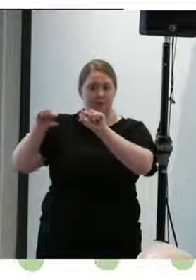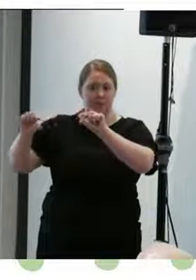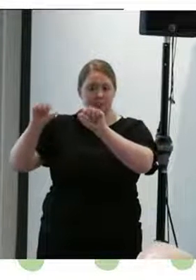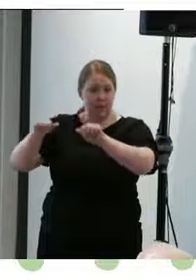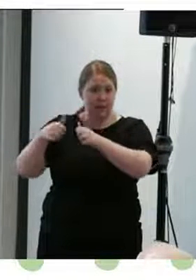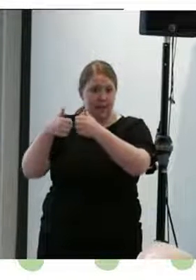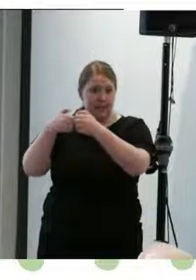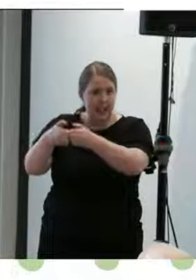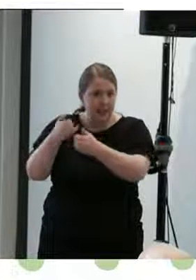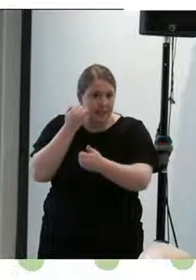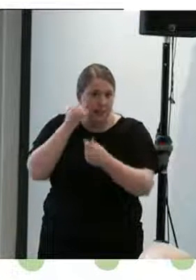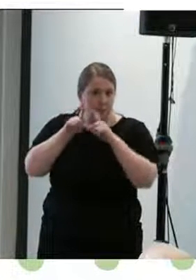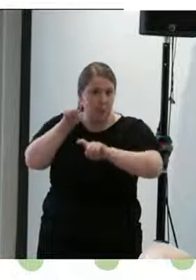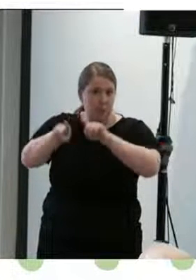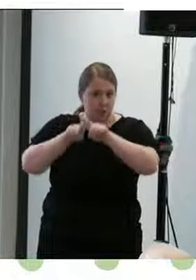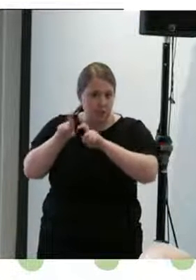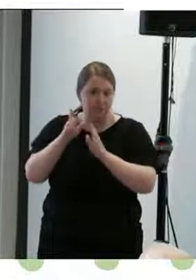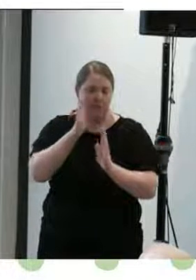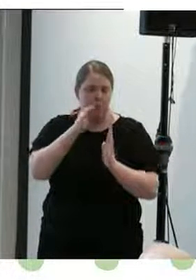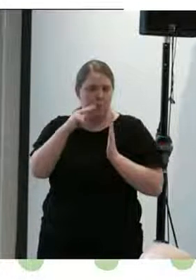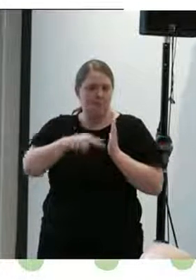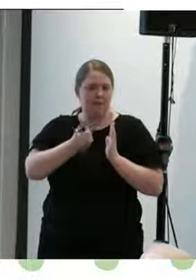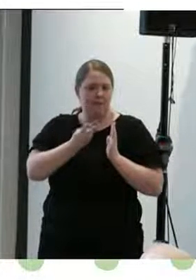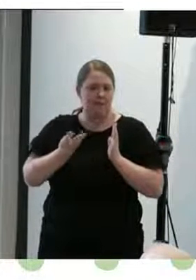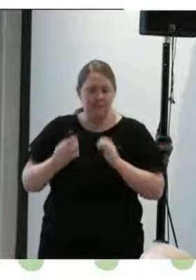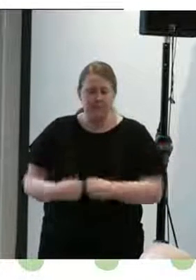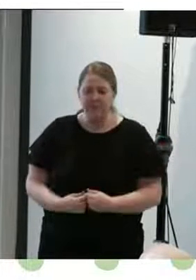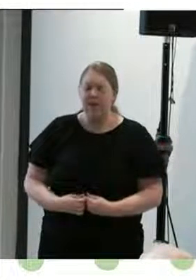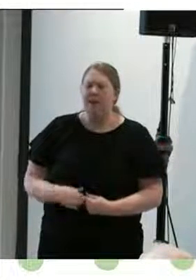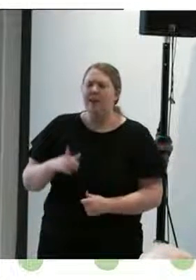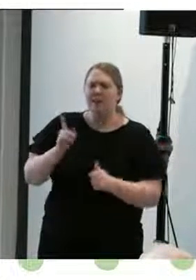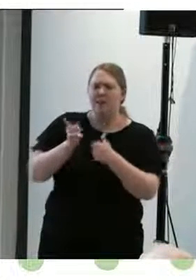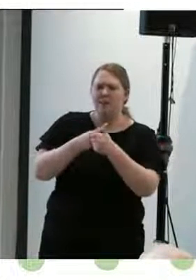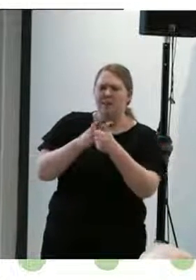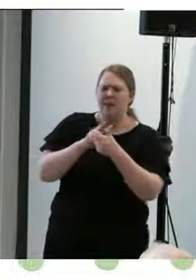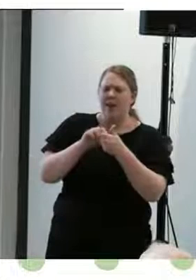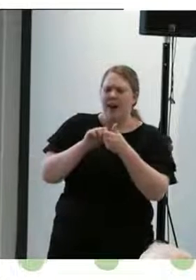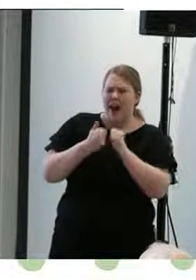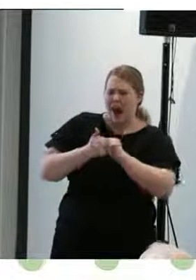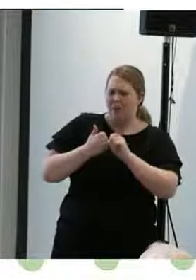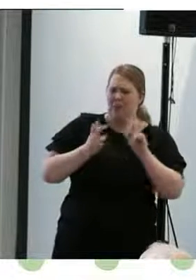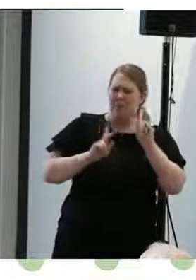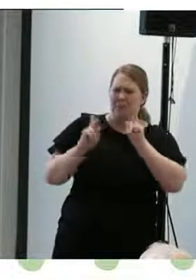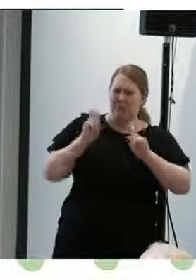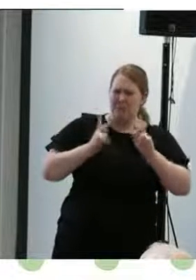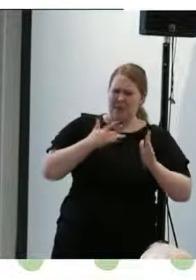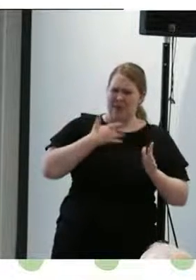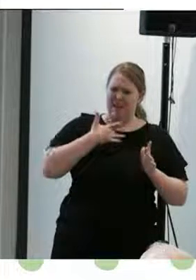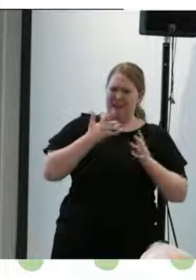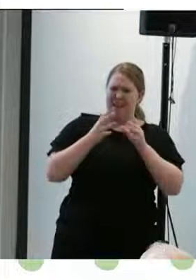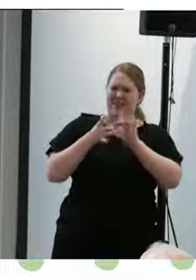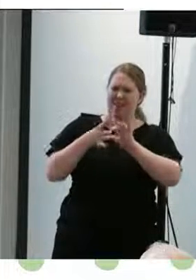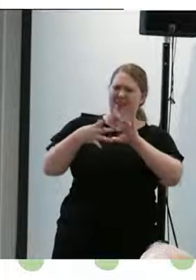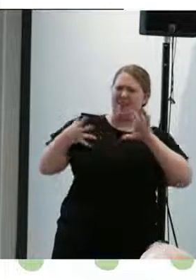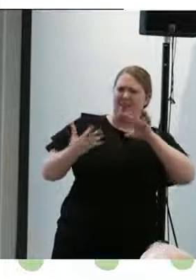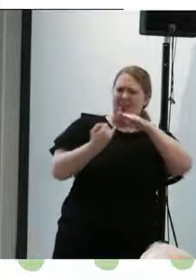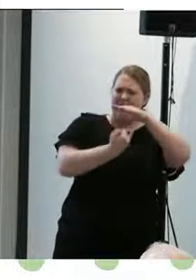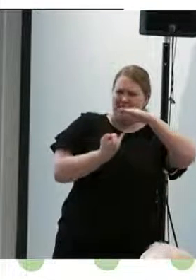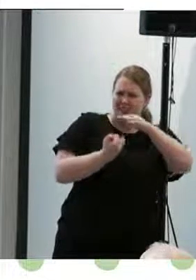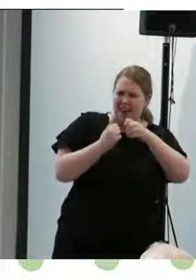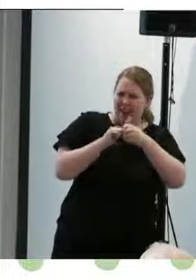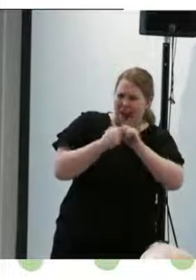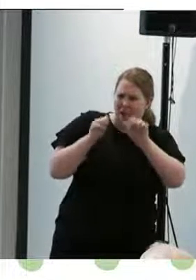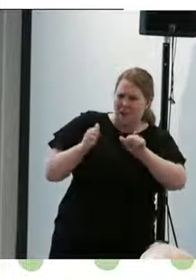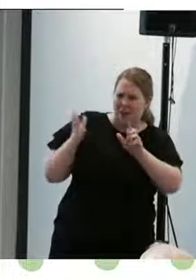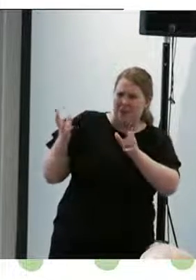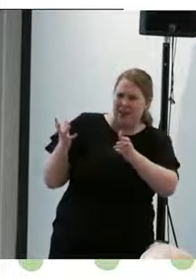questions that have come in. First one, how do we get the disenfranchised people to re-engage and vote? What do you see that makes you optimistic?